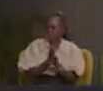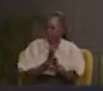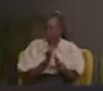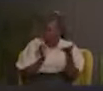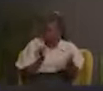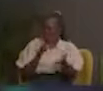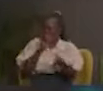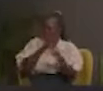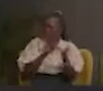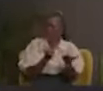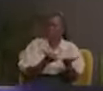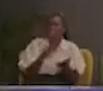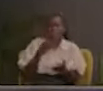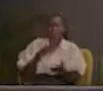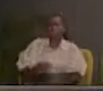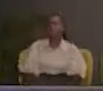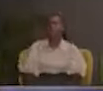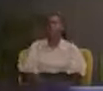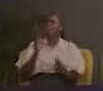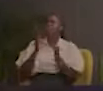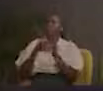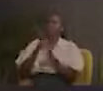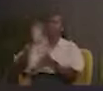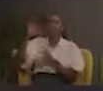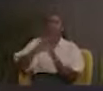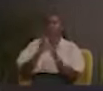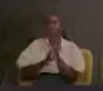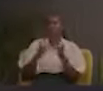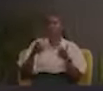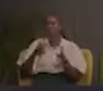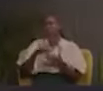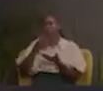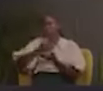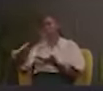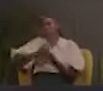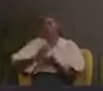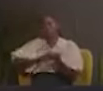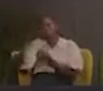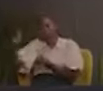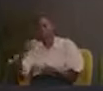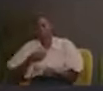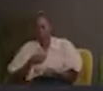thy will, let this cup pass off me. He said it, but he said nevertheless.